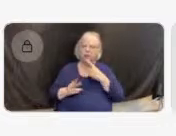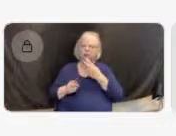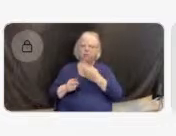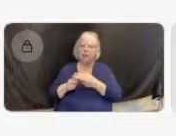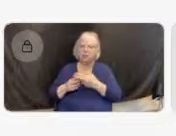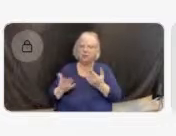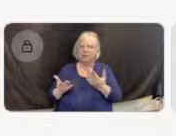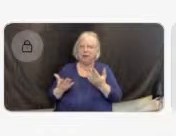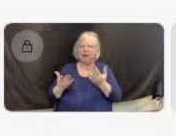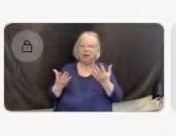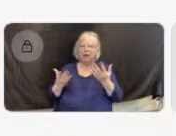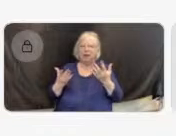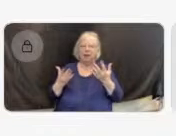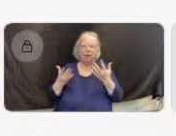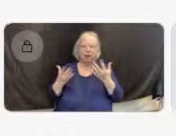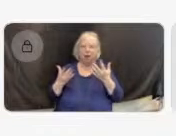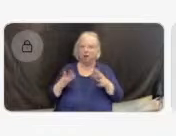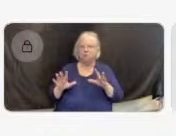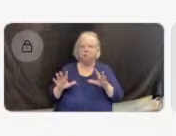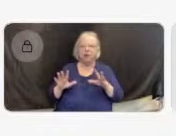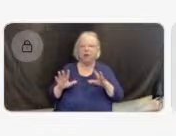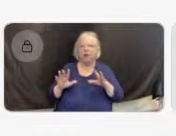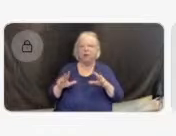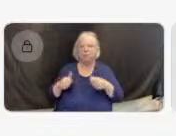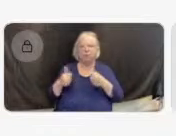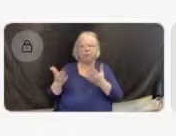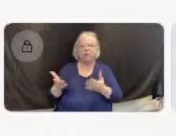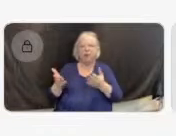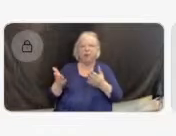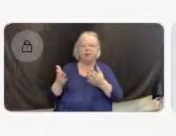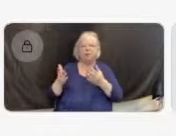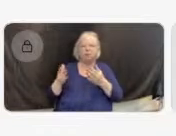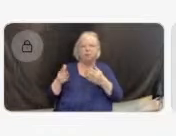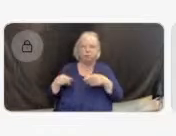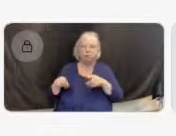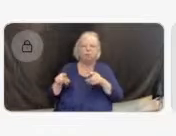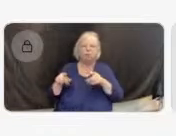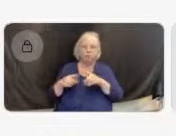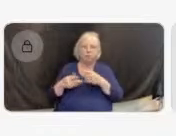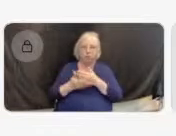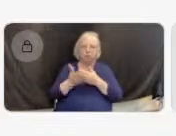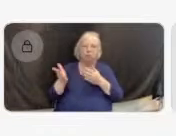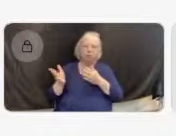already vetted at the Planning Commission when we brought the preliminary plat, the density,